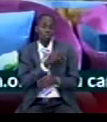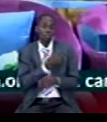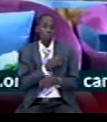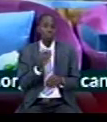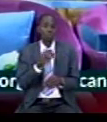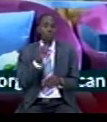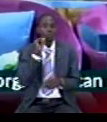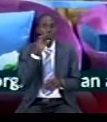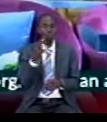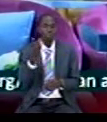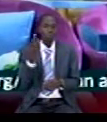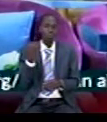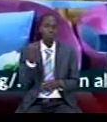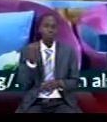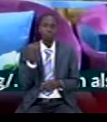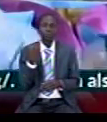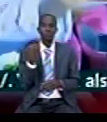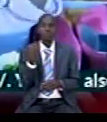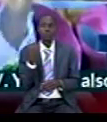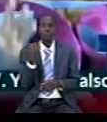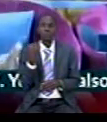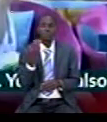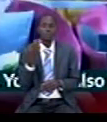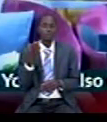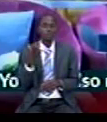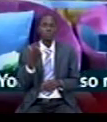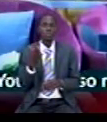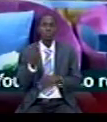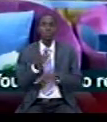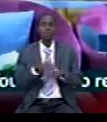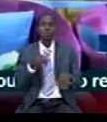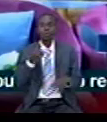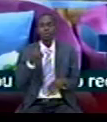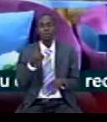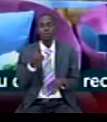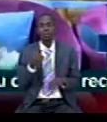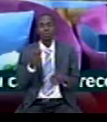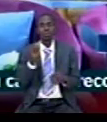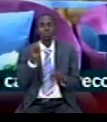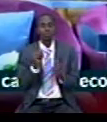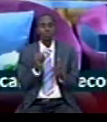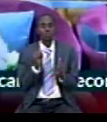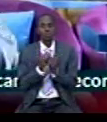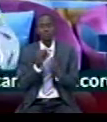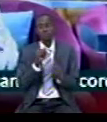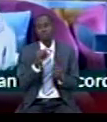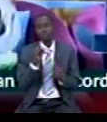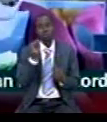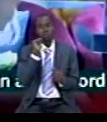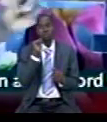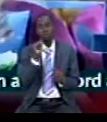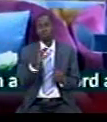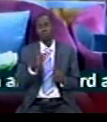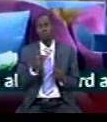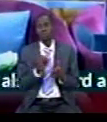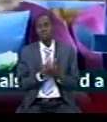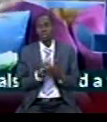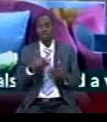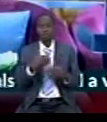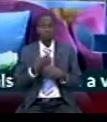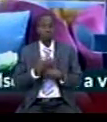they called me the woman with a very huge ovariances. That's what they call me. The doctor will ask the